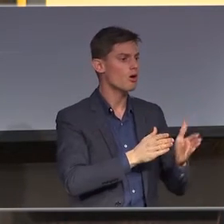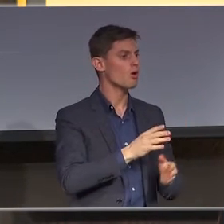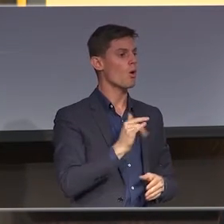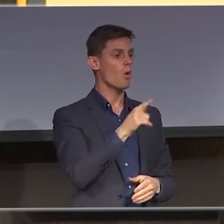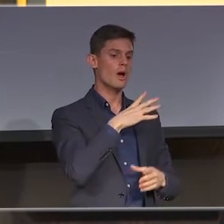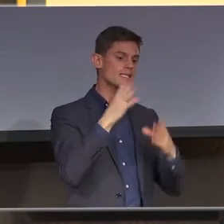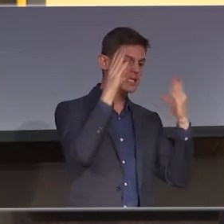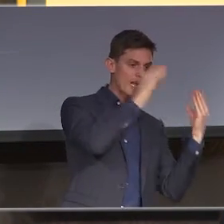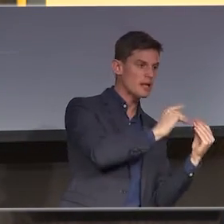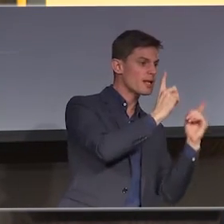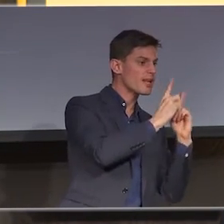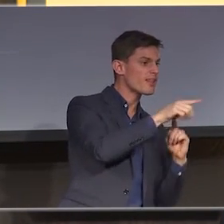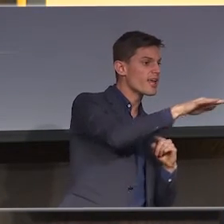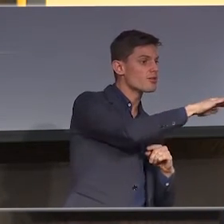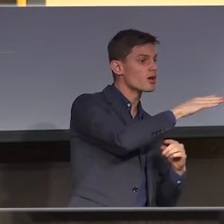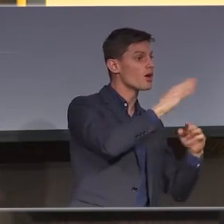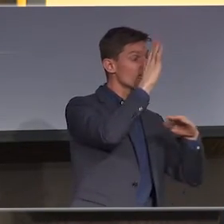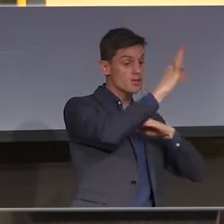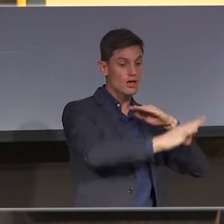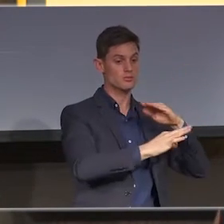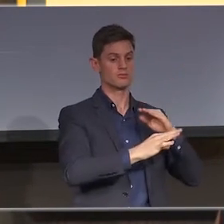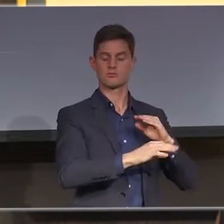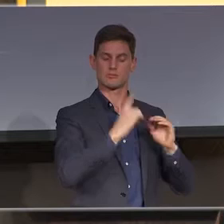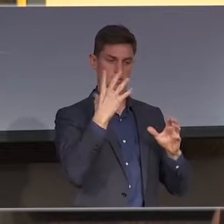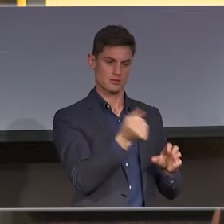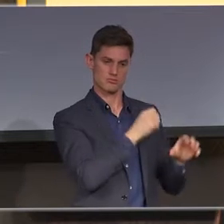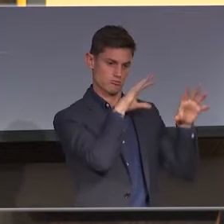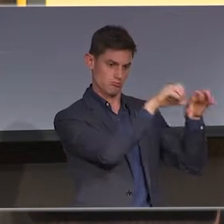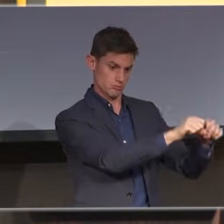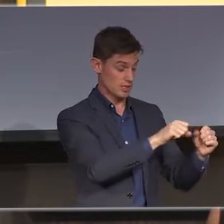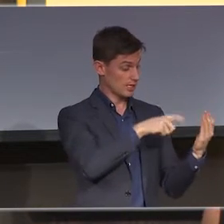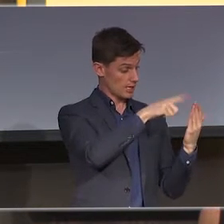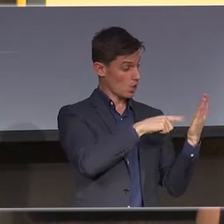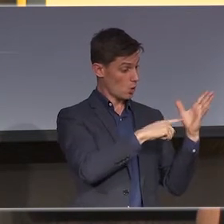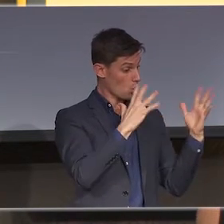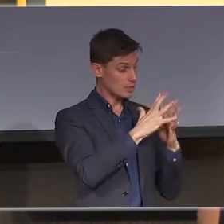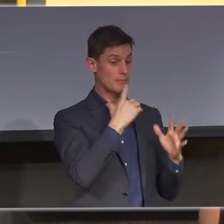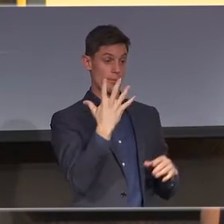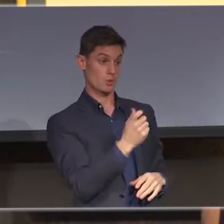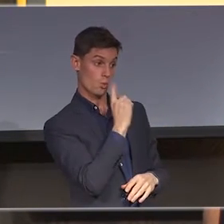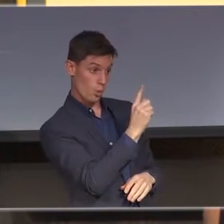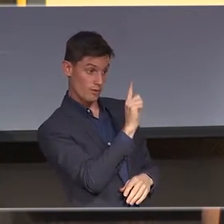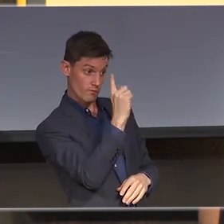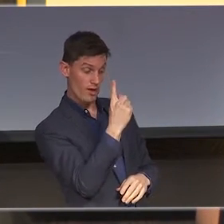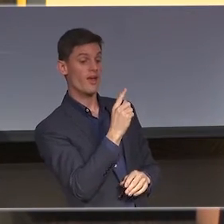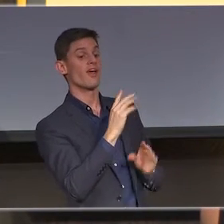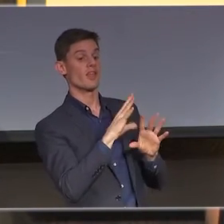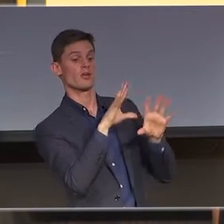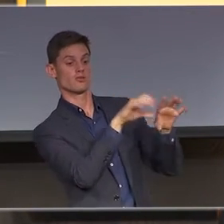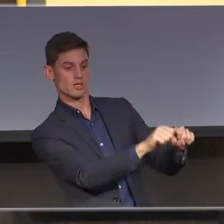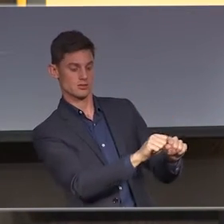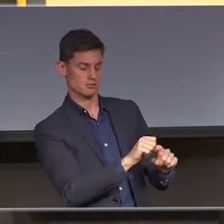to sleep in the area overnight. Both laws required warnings to be issued prior to arrest. According